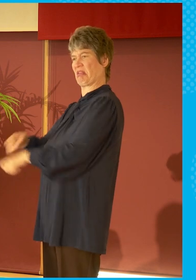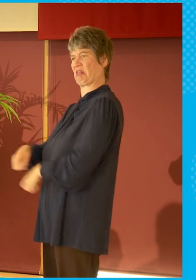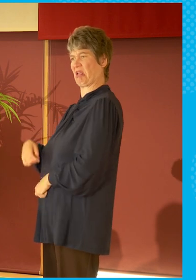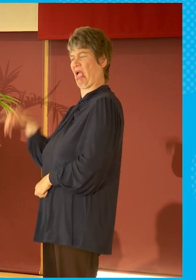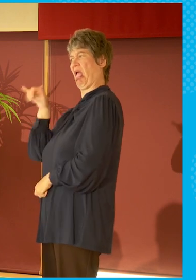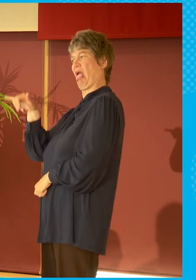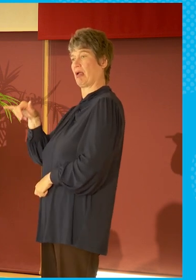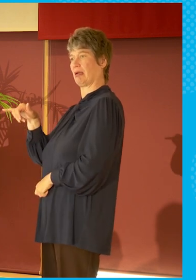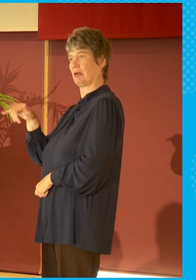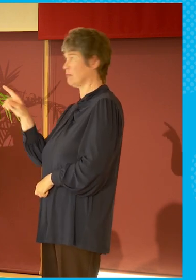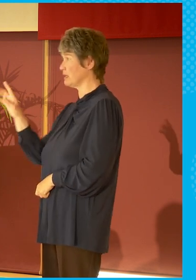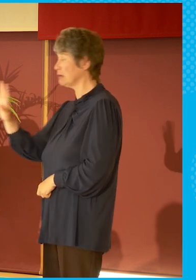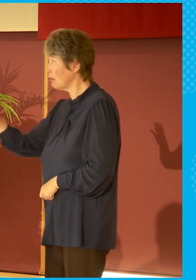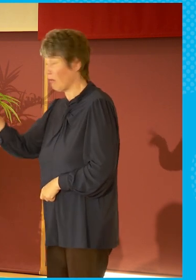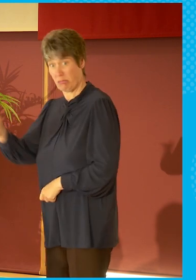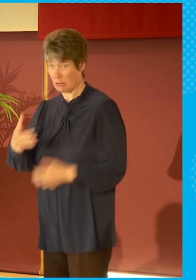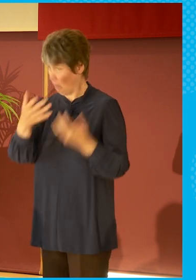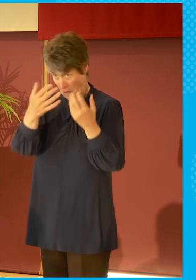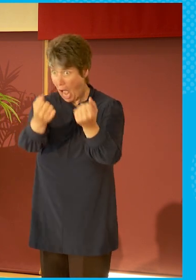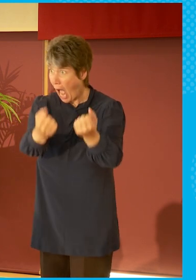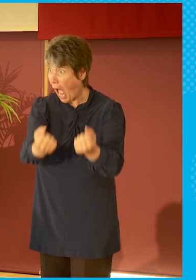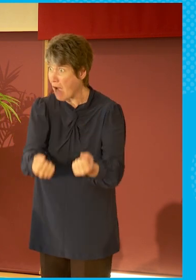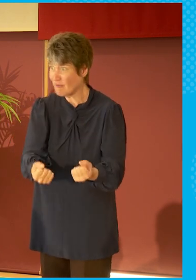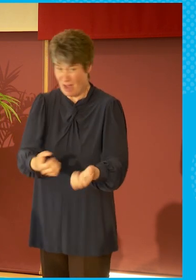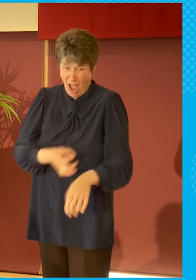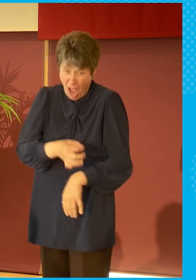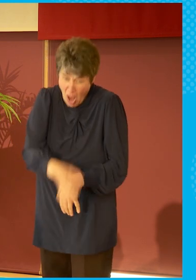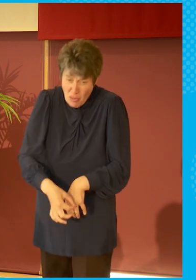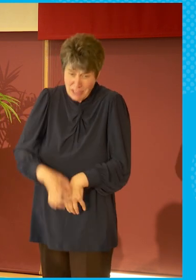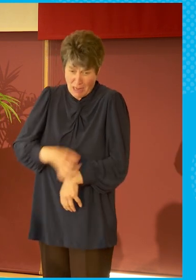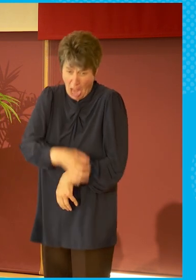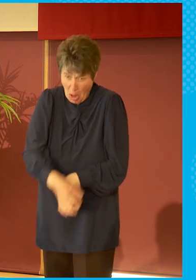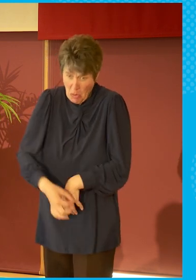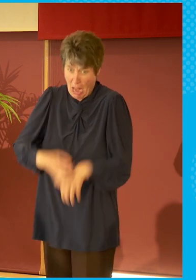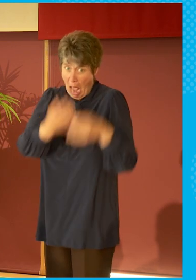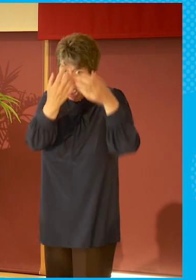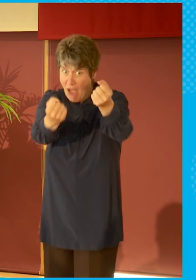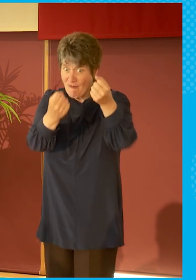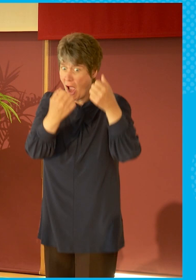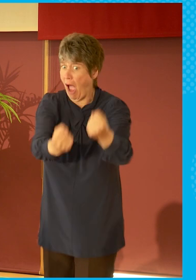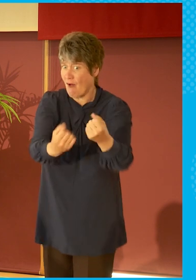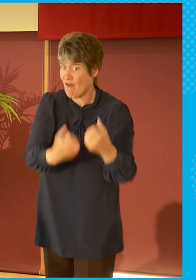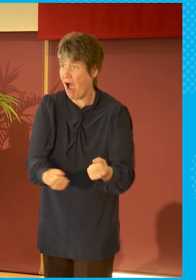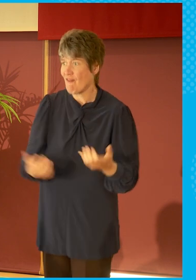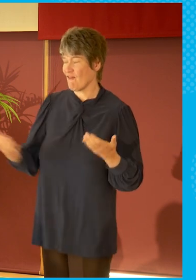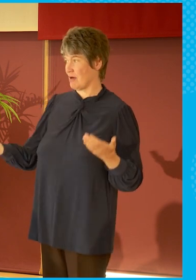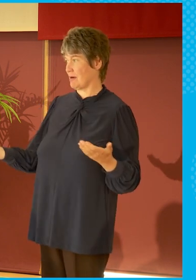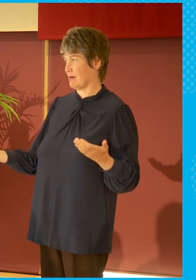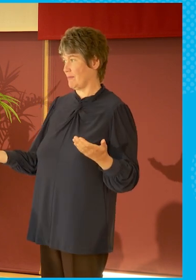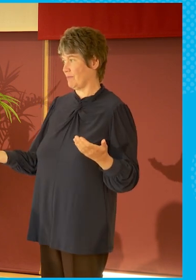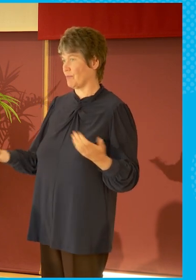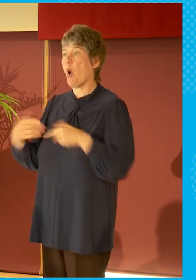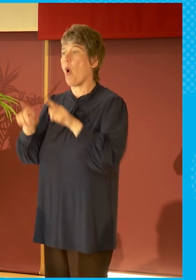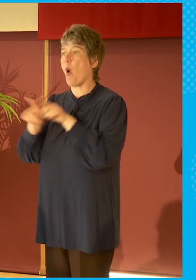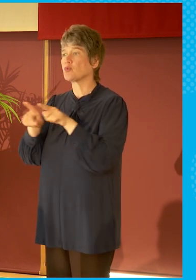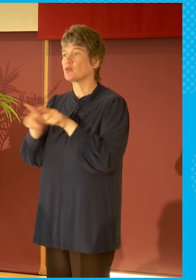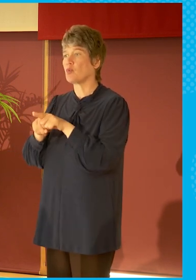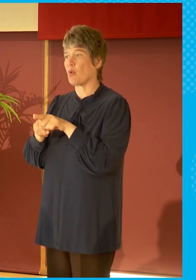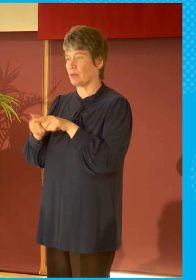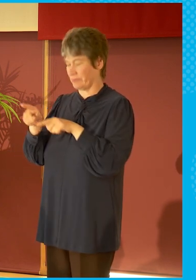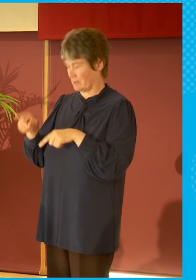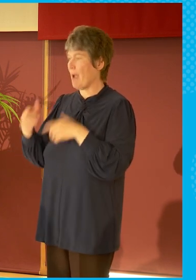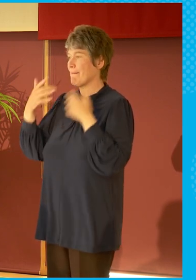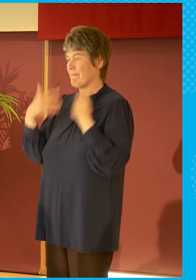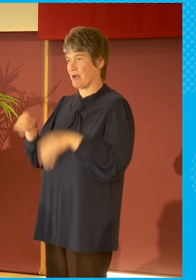they are. To hours and hours and hours of content. And there was a deepfake video of Fiona Bruce circulating on